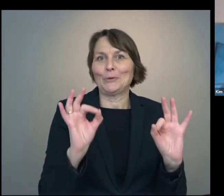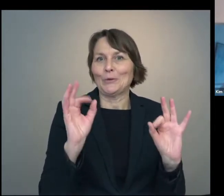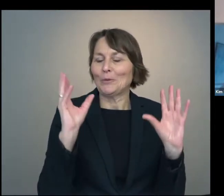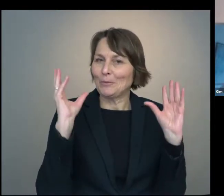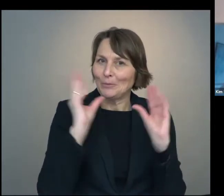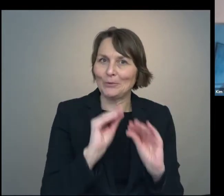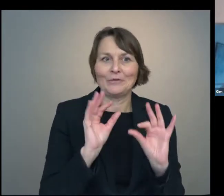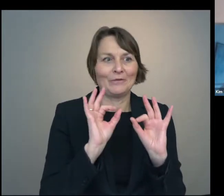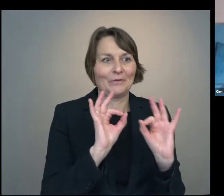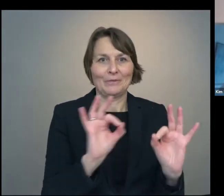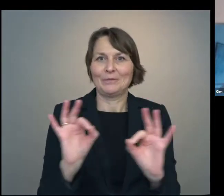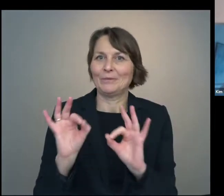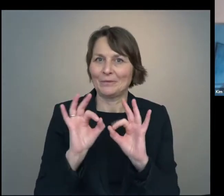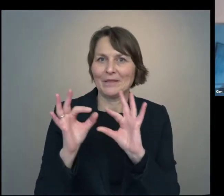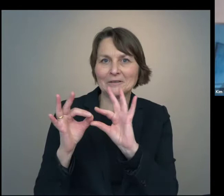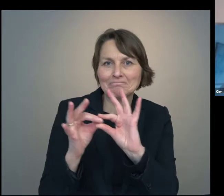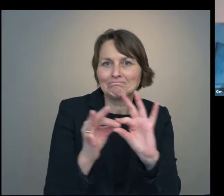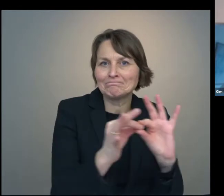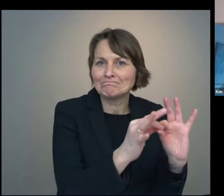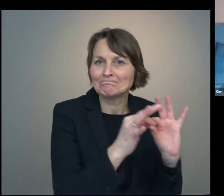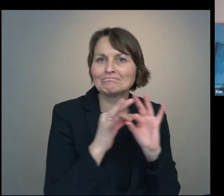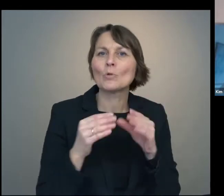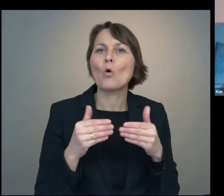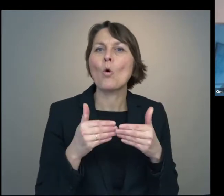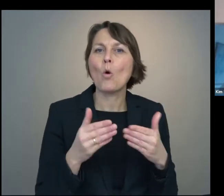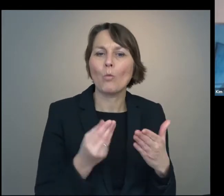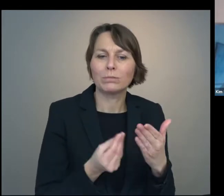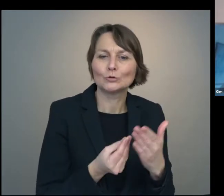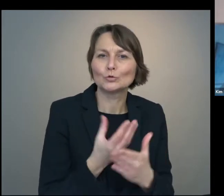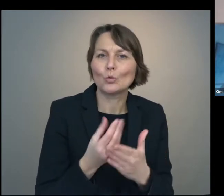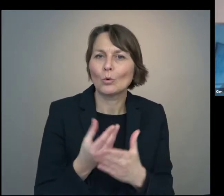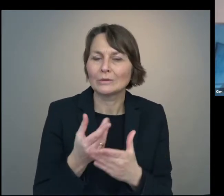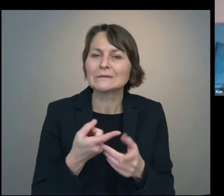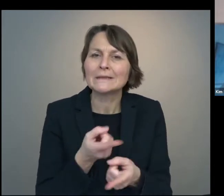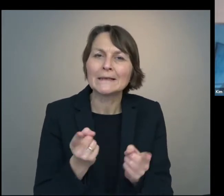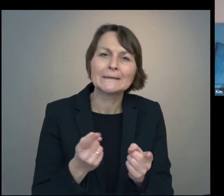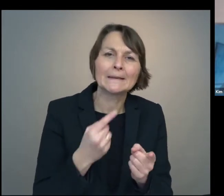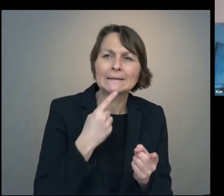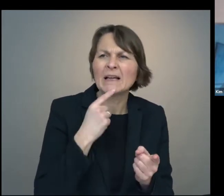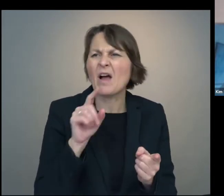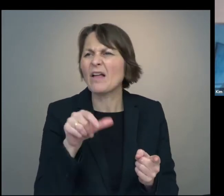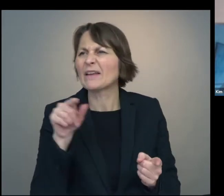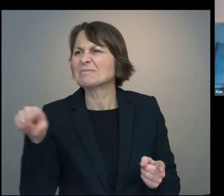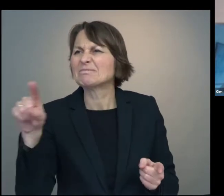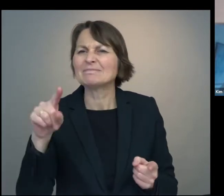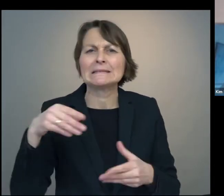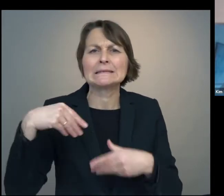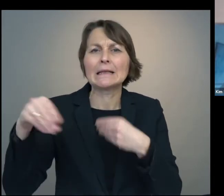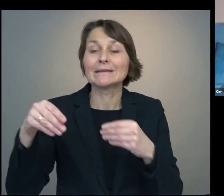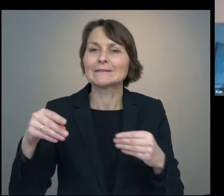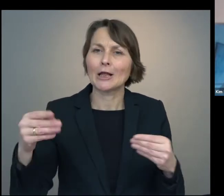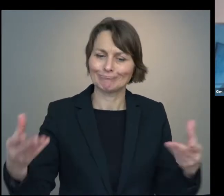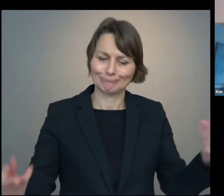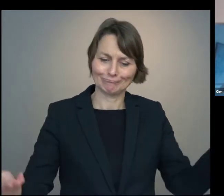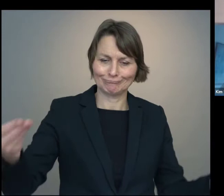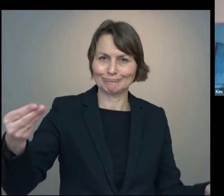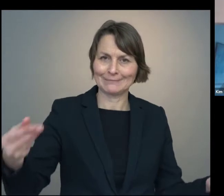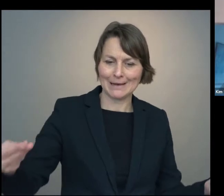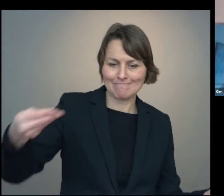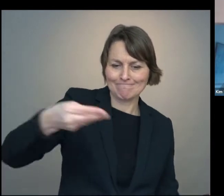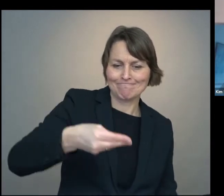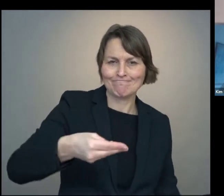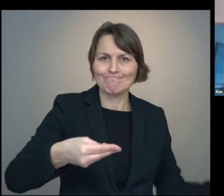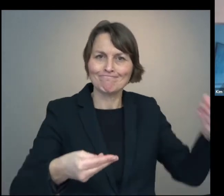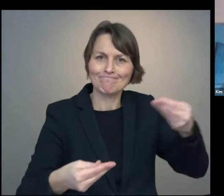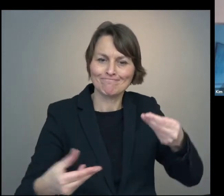this collaboration between an open source project and some more commercial offerings. Like when they add to each